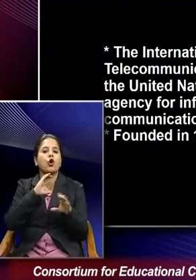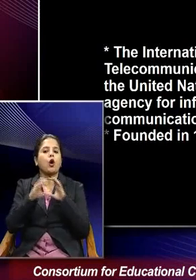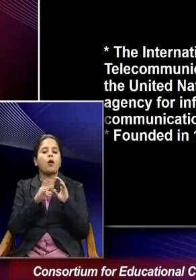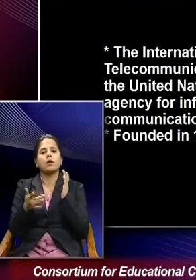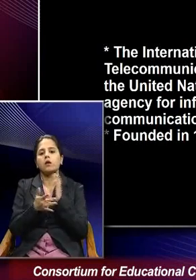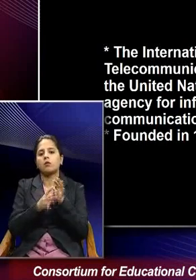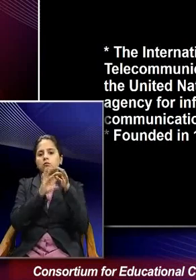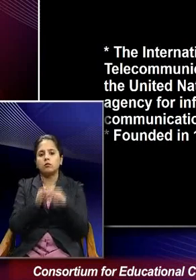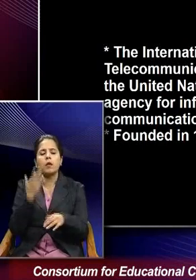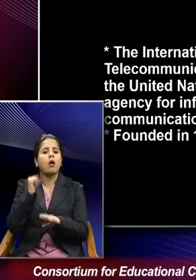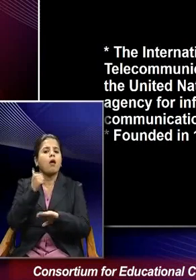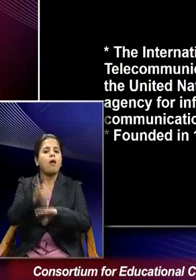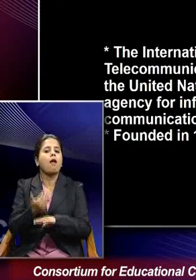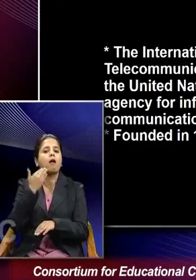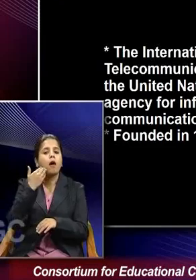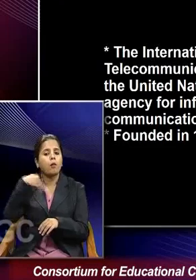was founded in